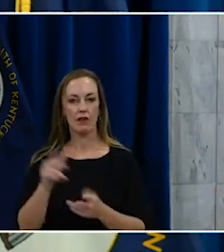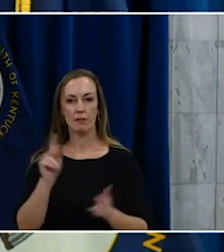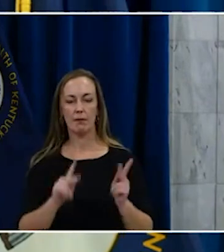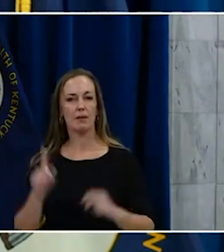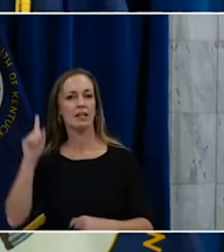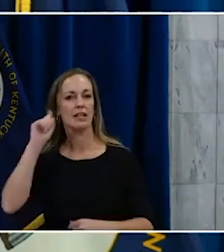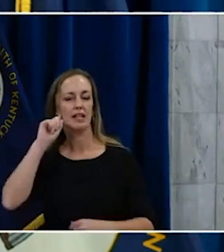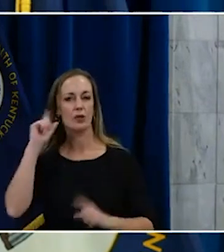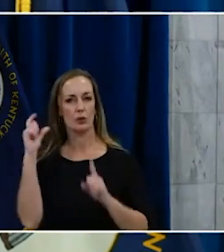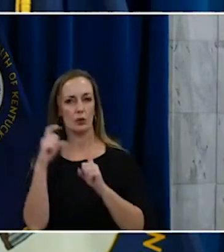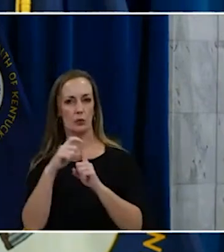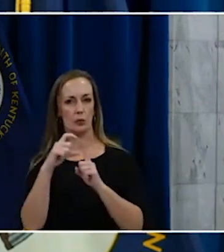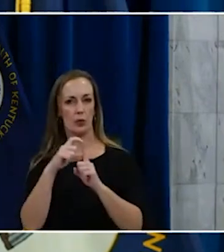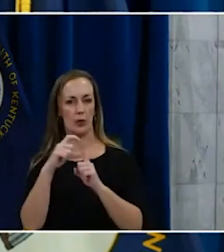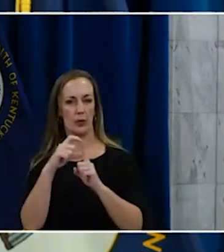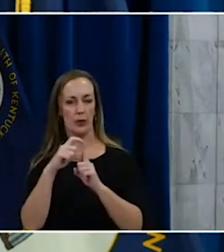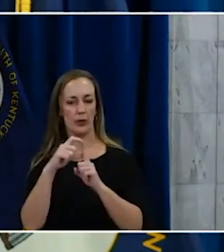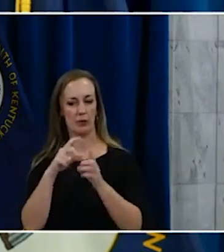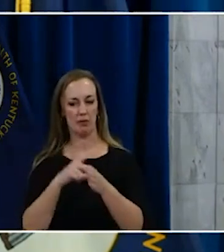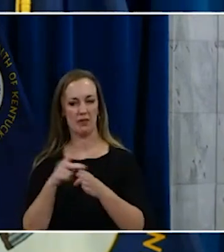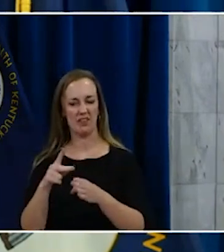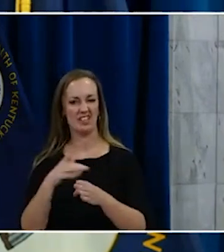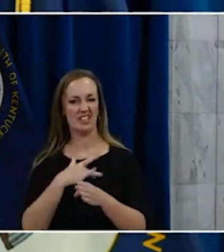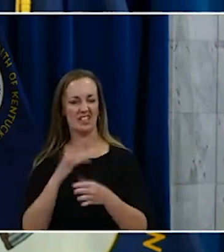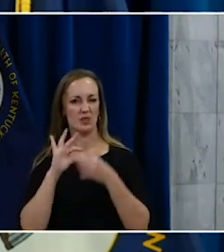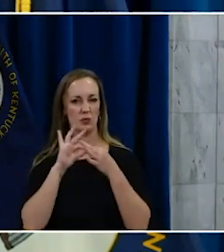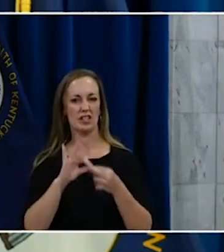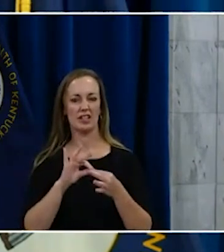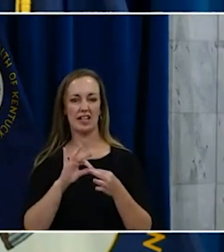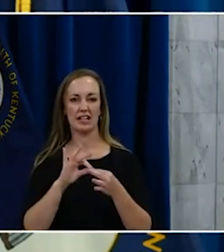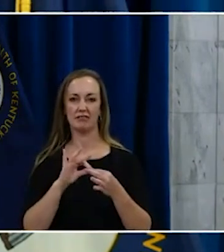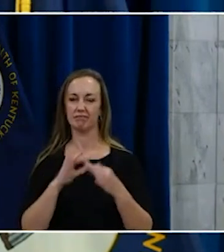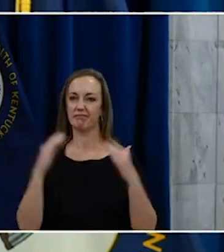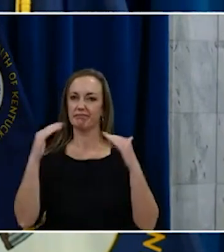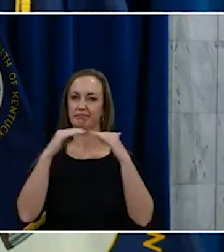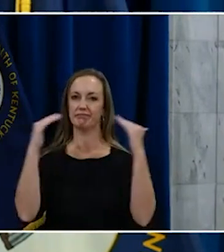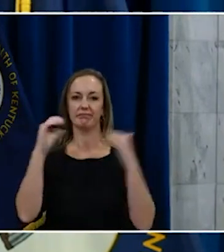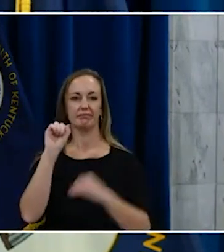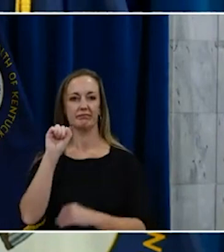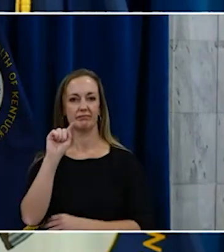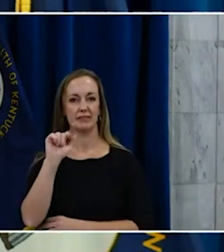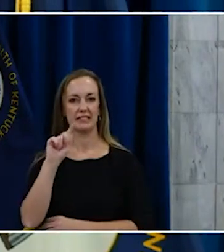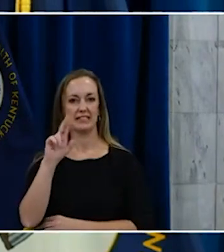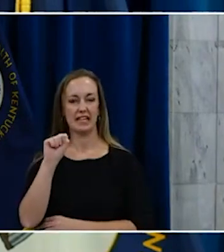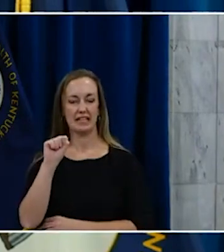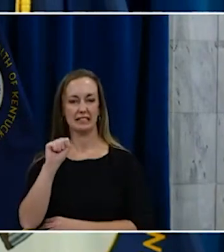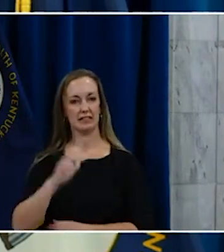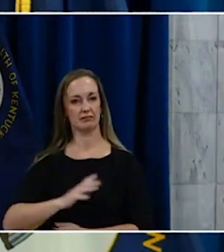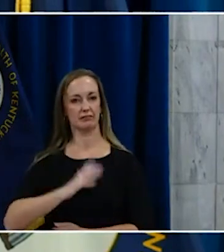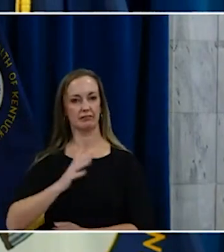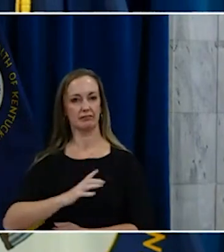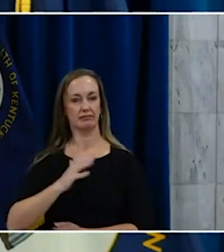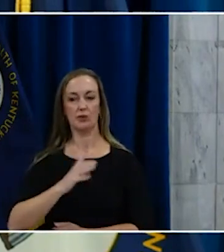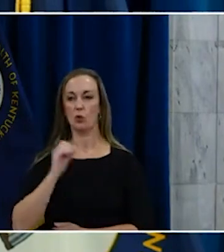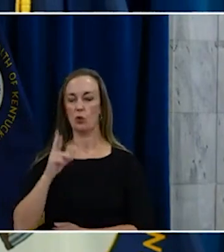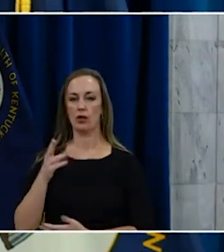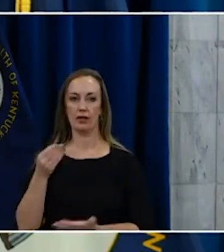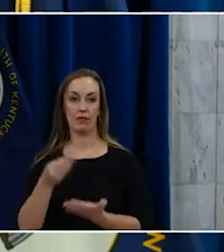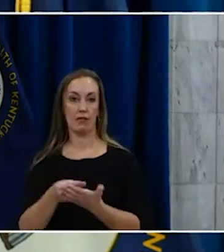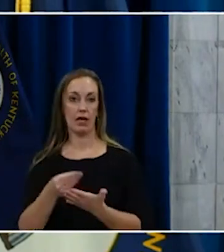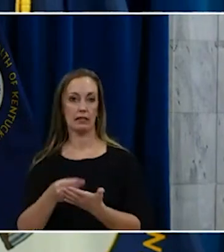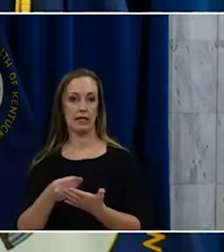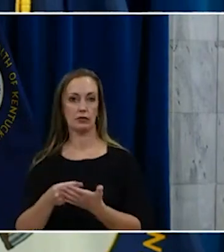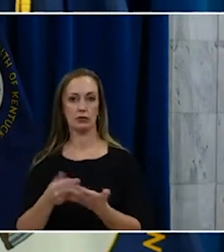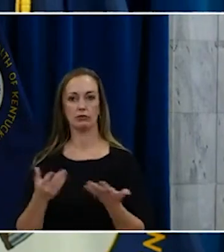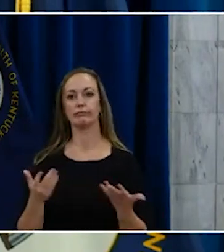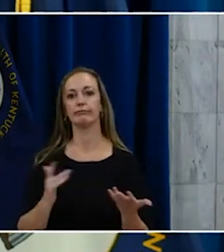that word and they associate it with status and financial